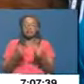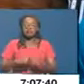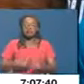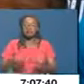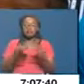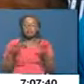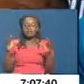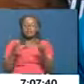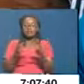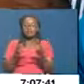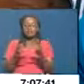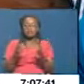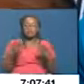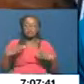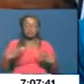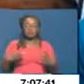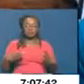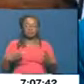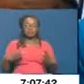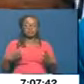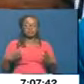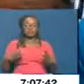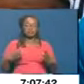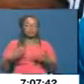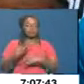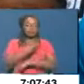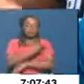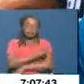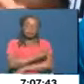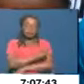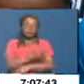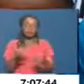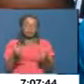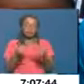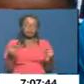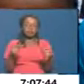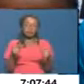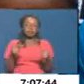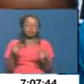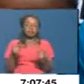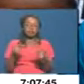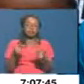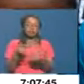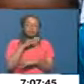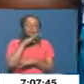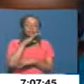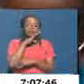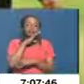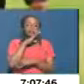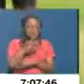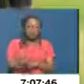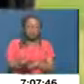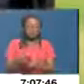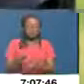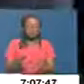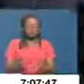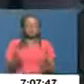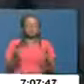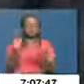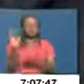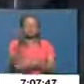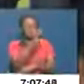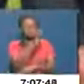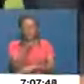community of human beings vaccinated against polluting our parks, roadsides and bushes. Kwa mujibu